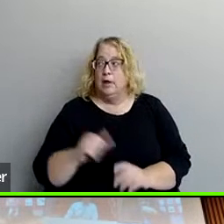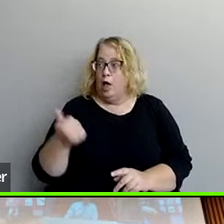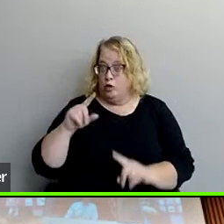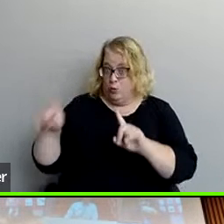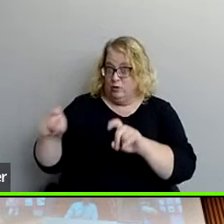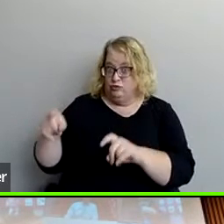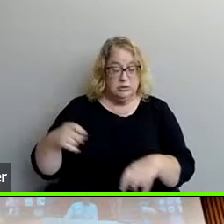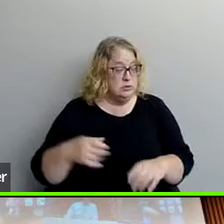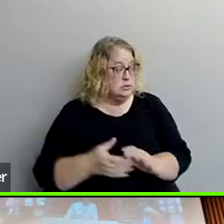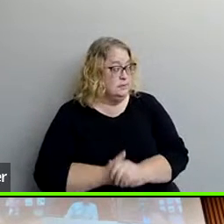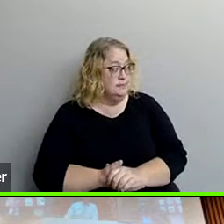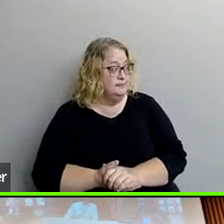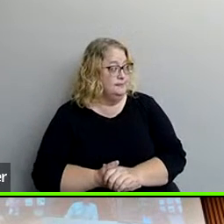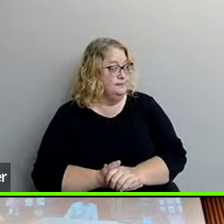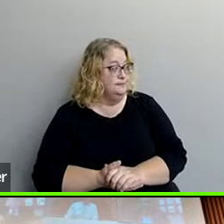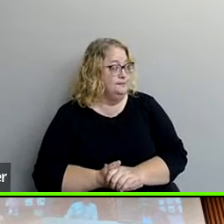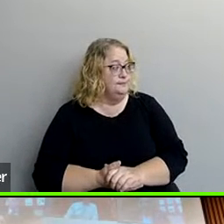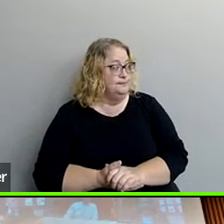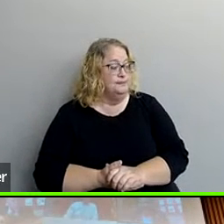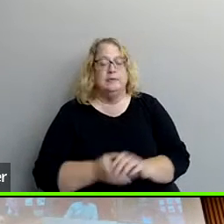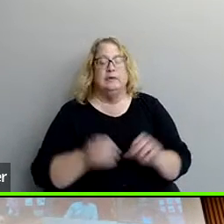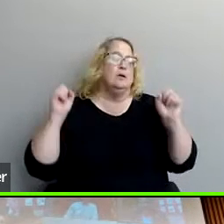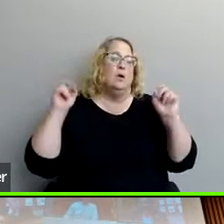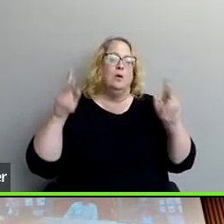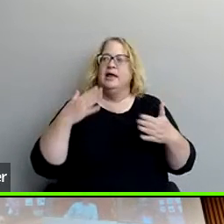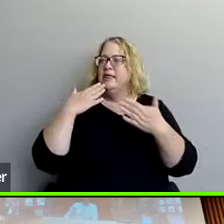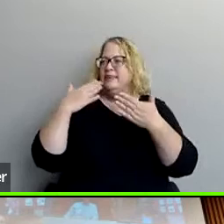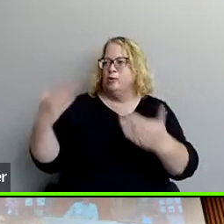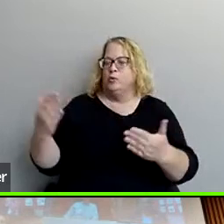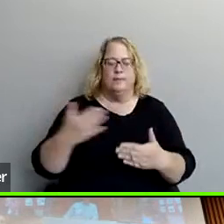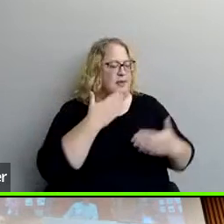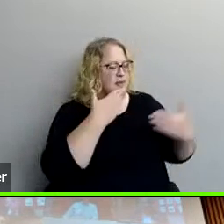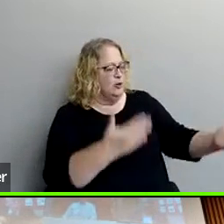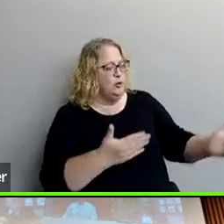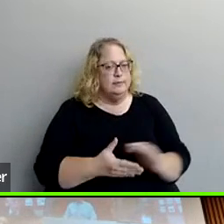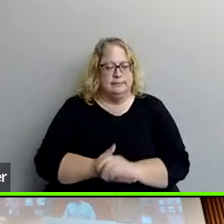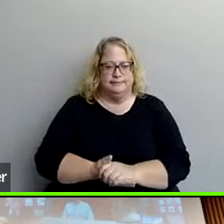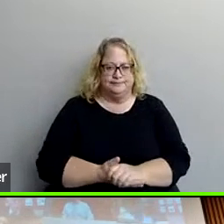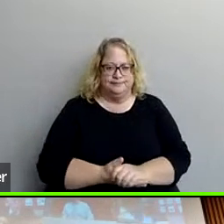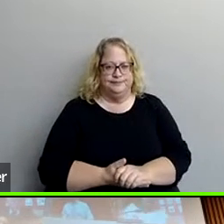Any other questions? You got it, sir? Okay, thank you so much. Thank you.